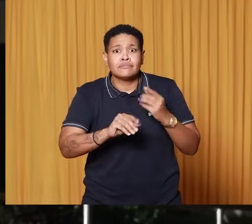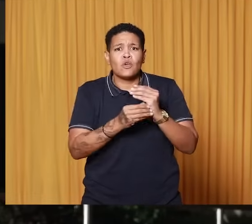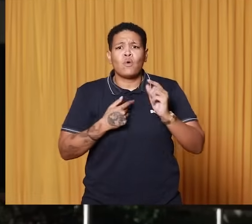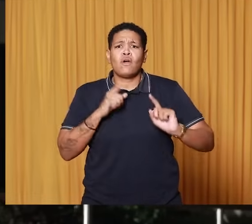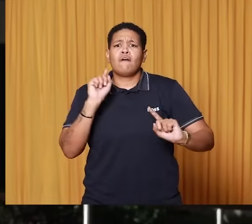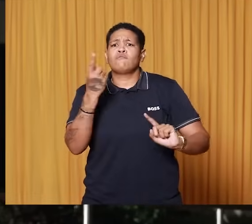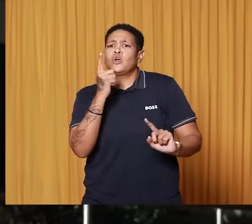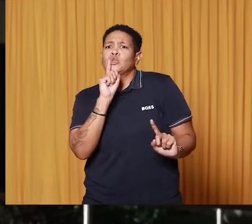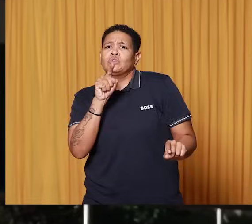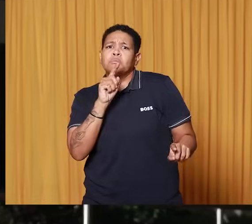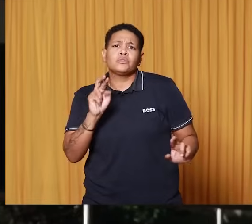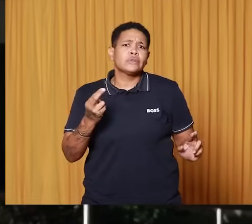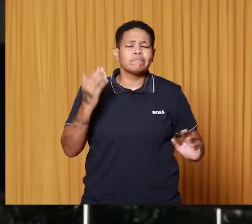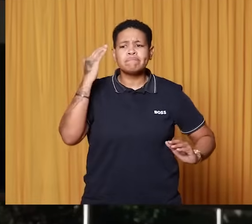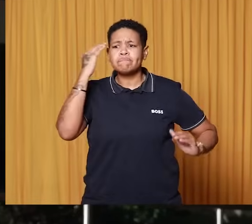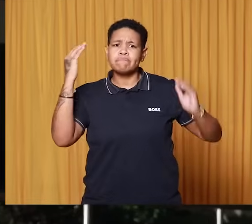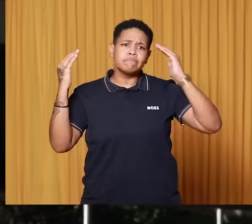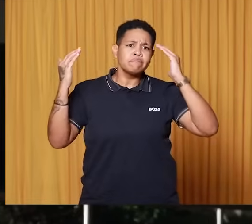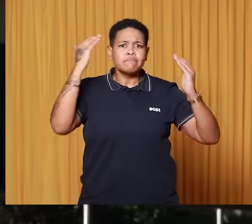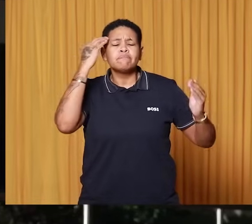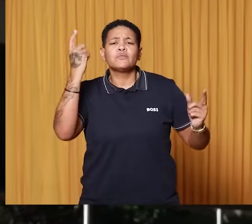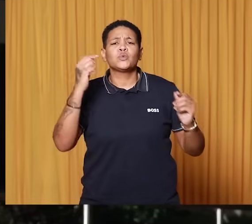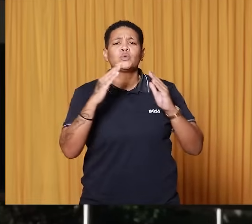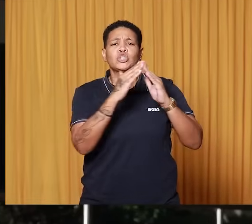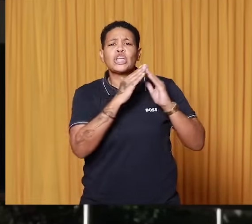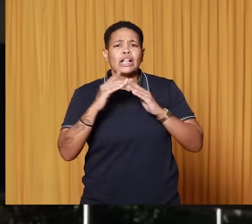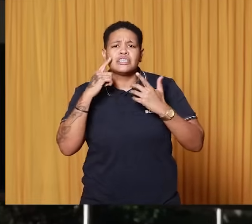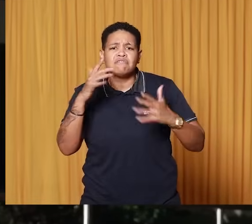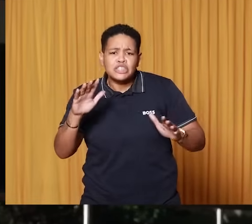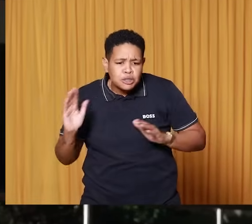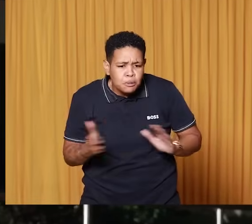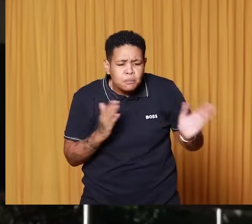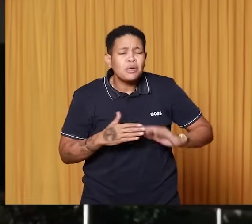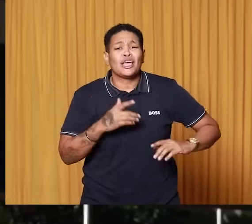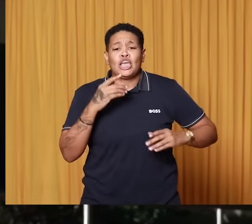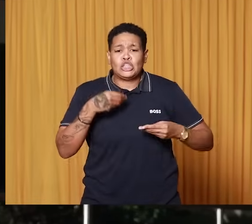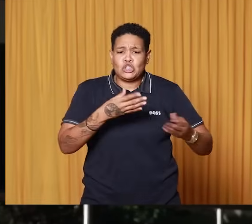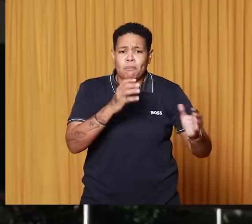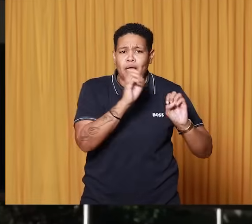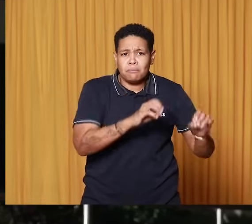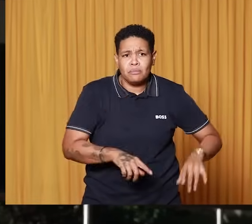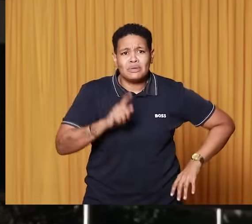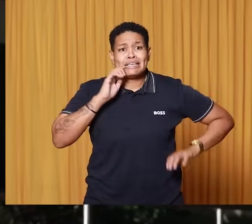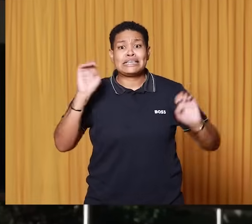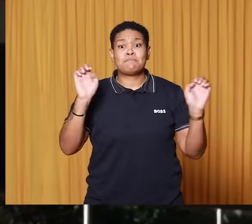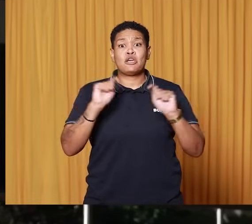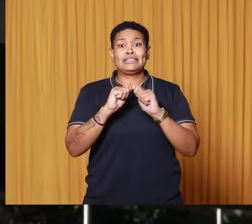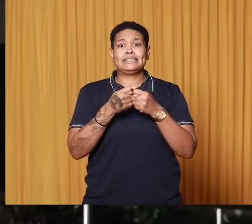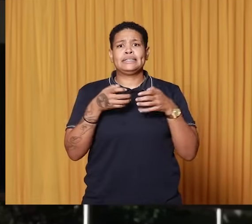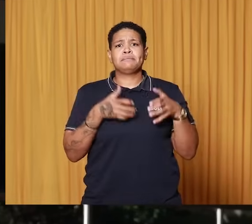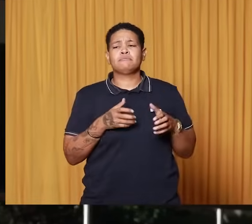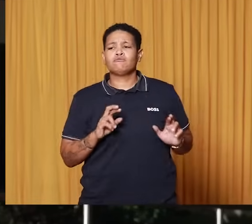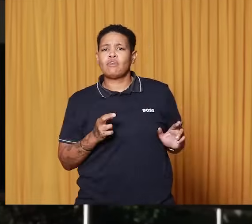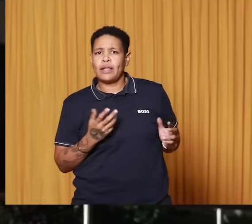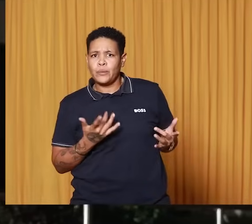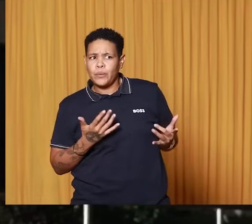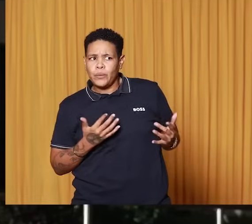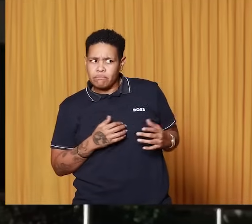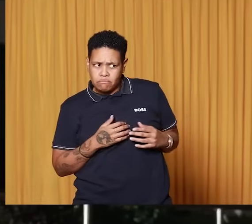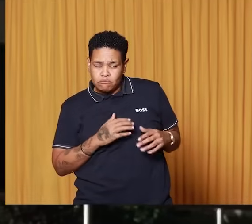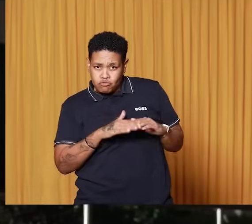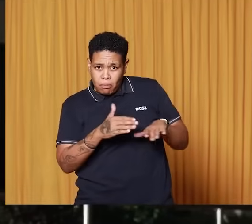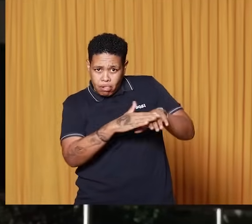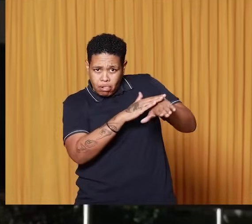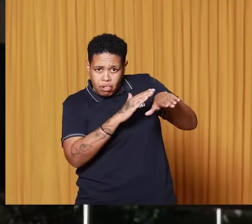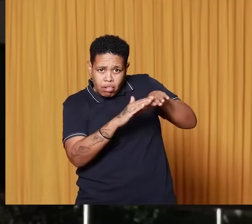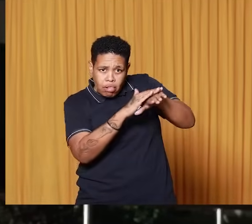first responders are on high alert. Shelters have been prepared, supplies pre-positioned, and emergency teams are standing by across